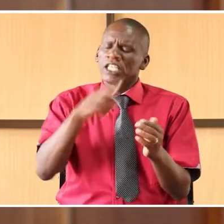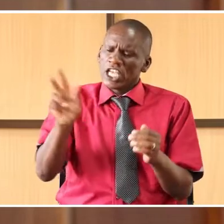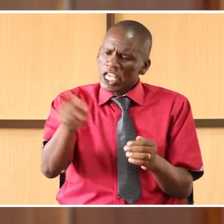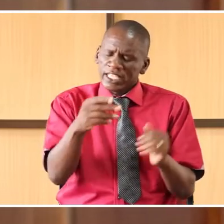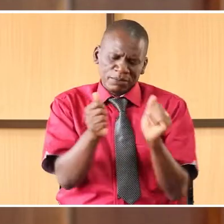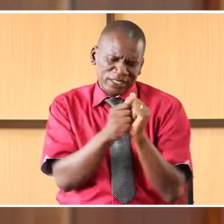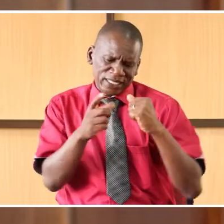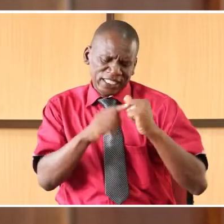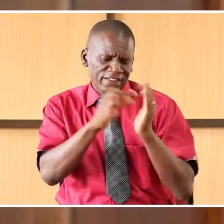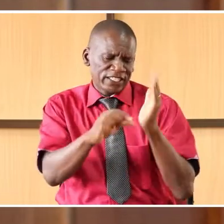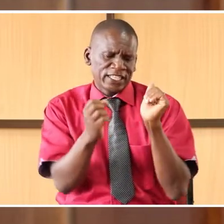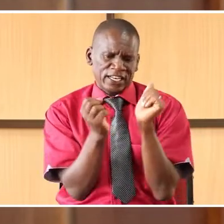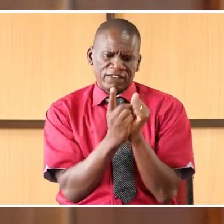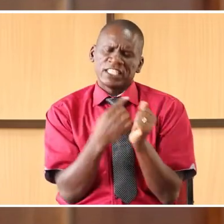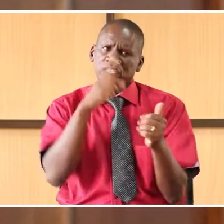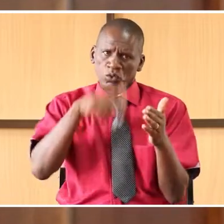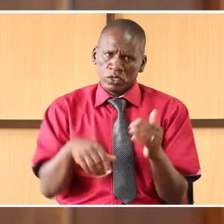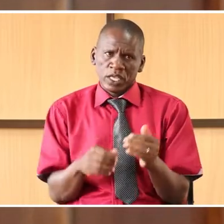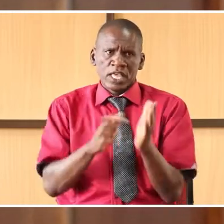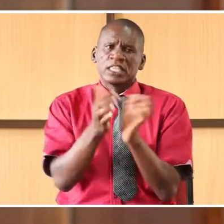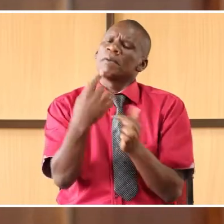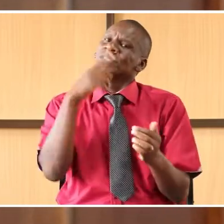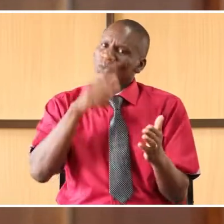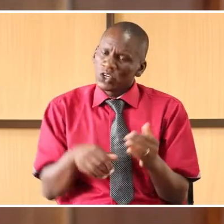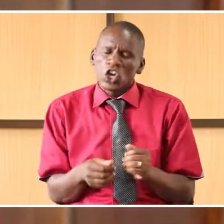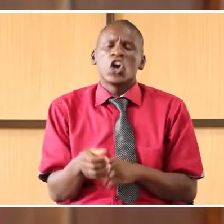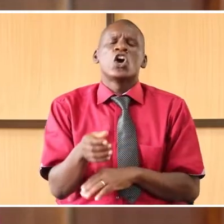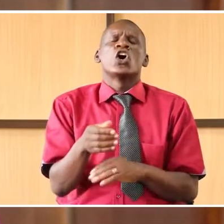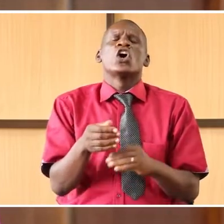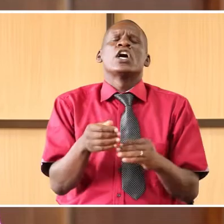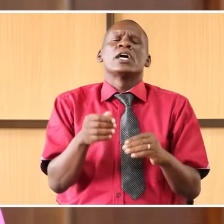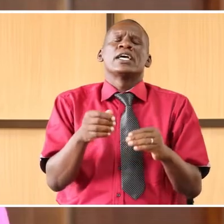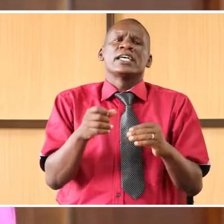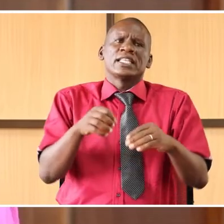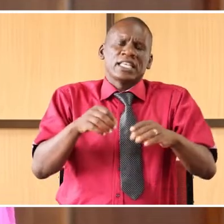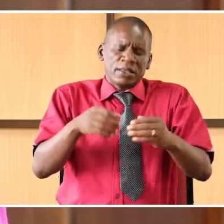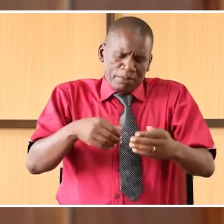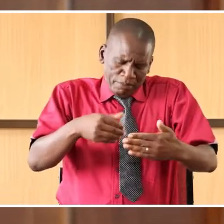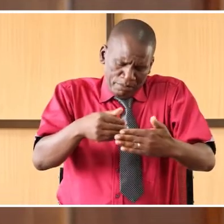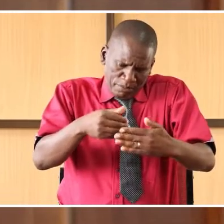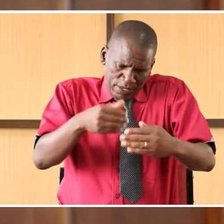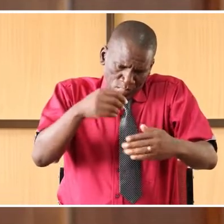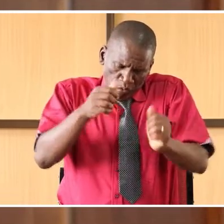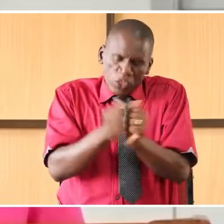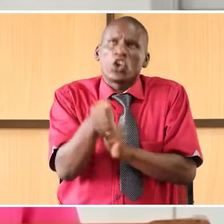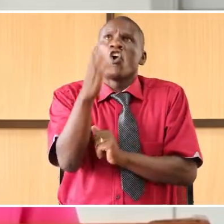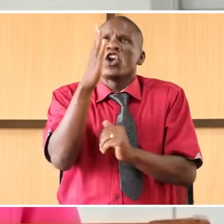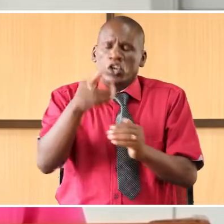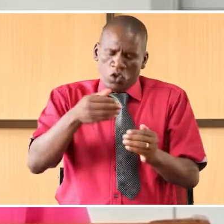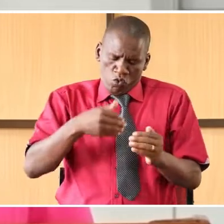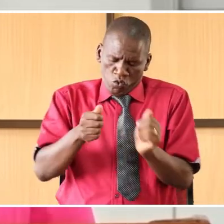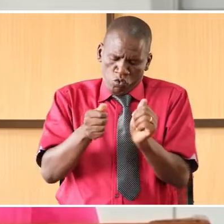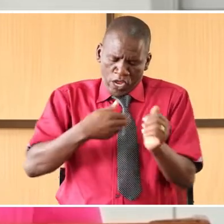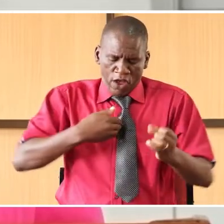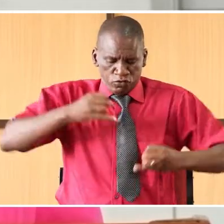Psalm 16, verse 11, it says, God, you know, in the presence of God, there is joy, there